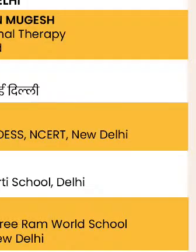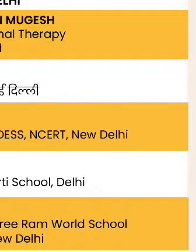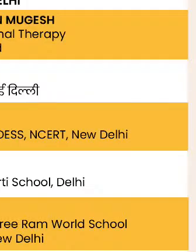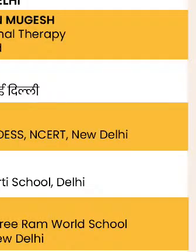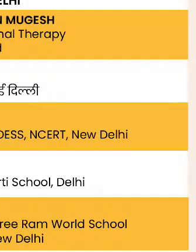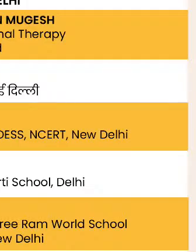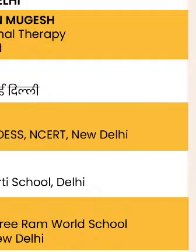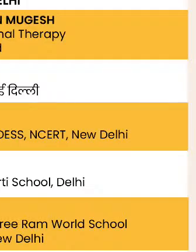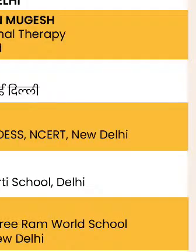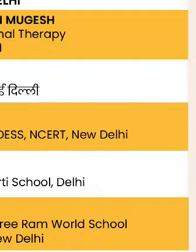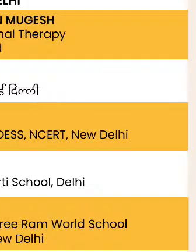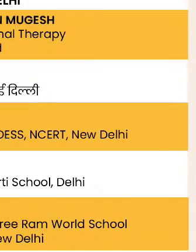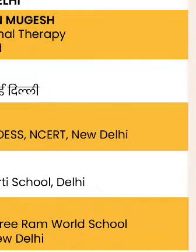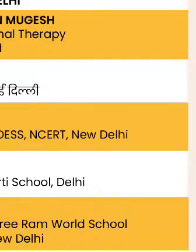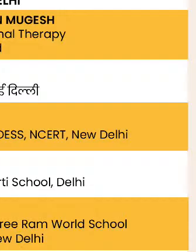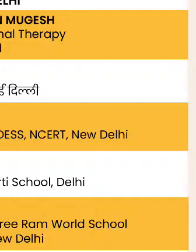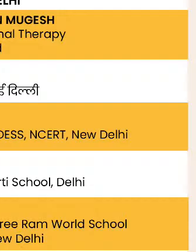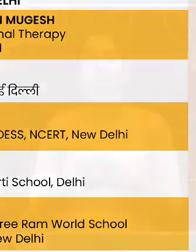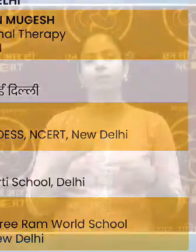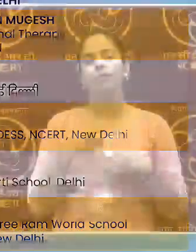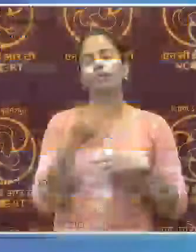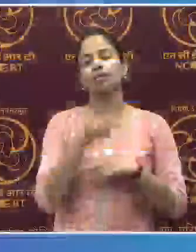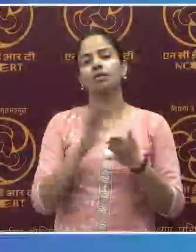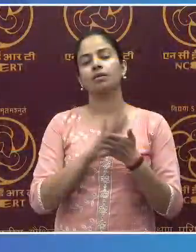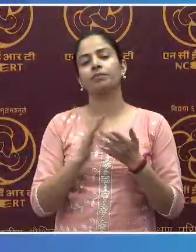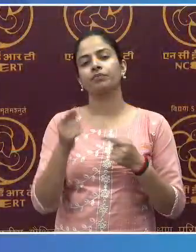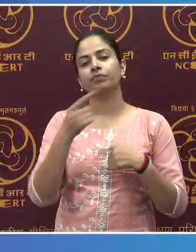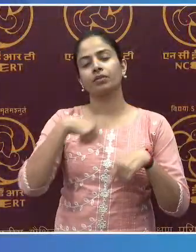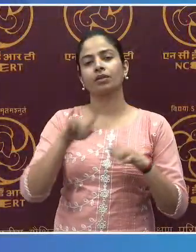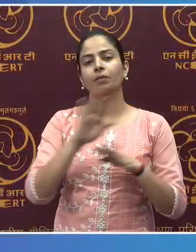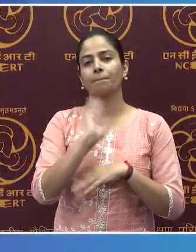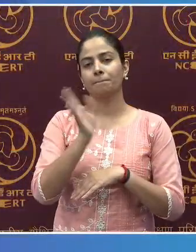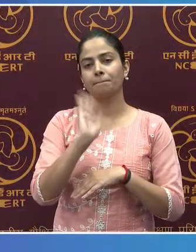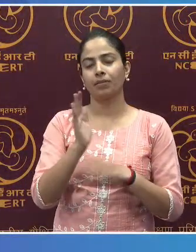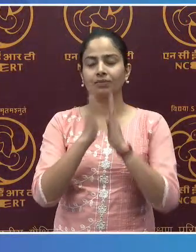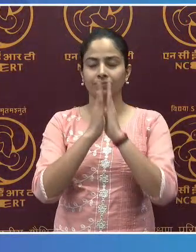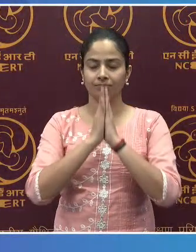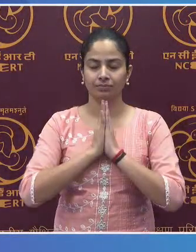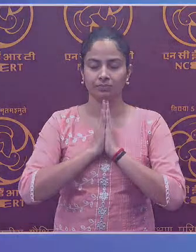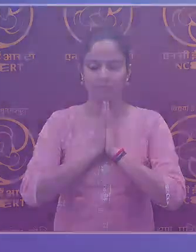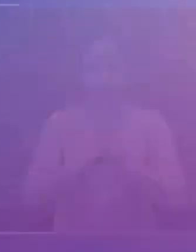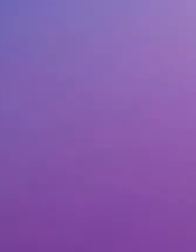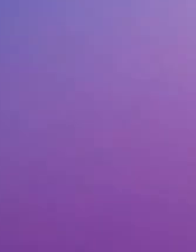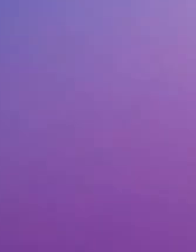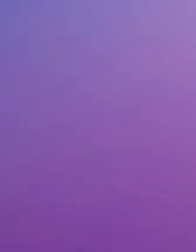and Mental Well-being. With this as a wrap, this is me, Harpreet Kaur, taking leave of you. Namaskar.